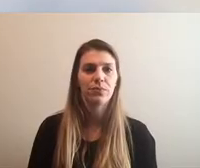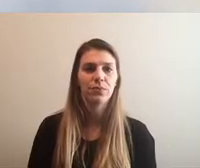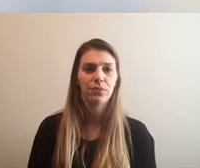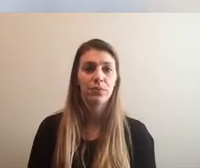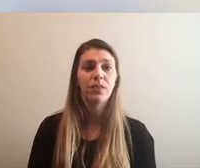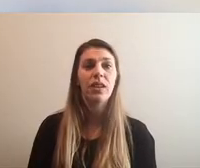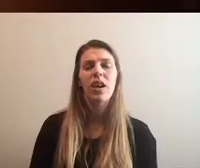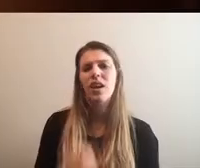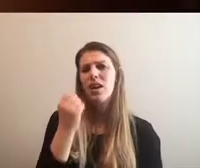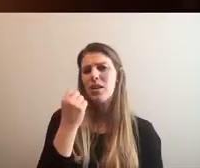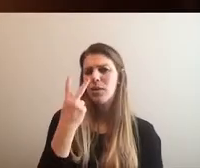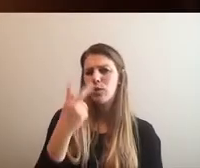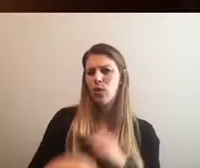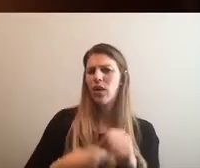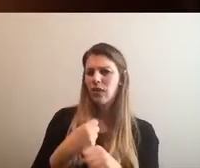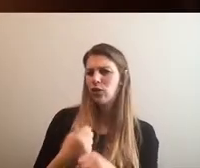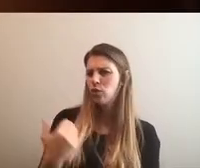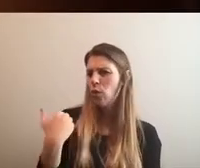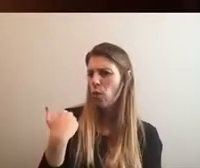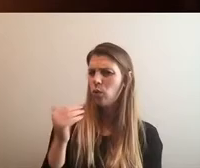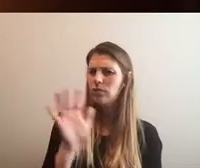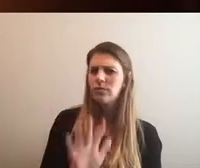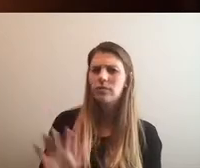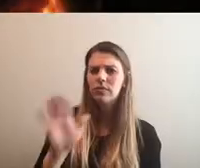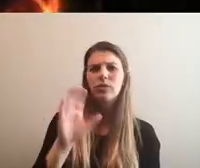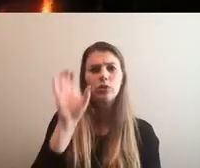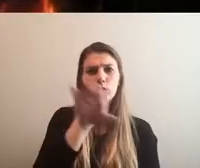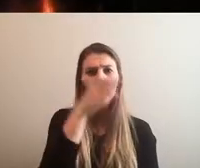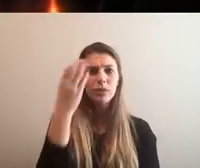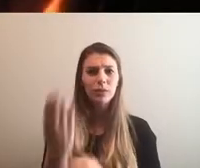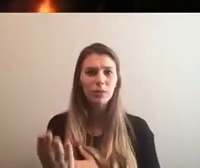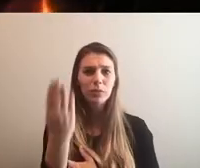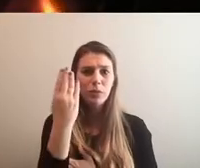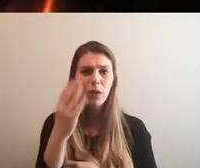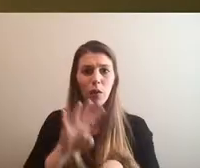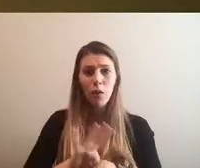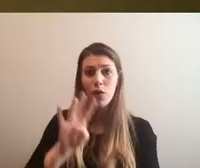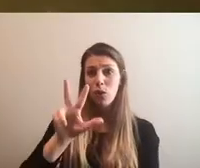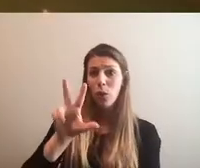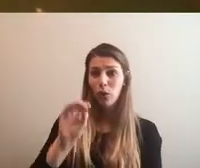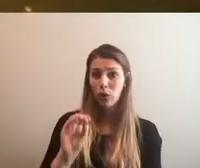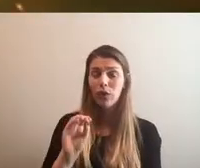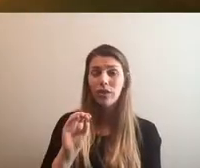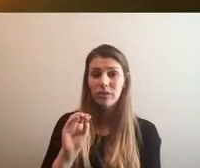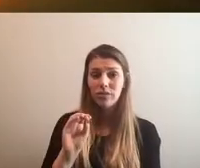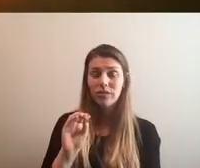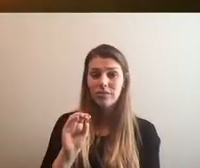About 12 years ago now, it was Christmas morning, 4:30 in the morning,